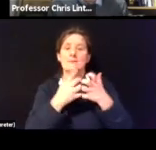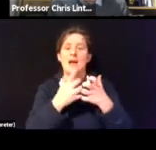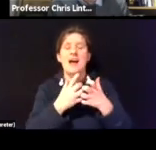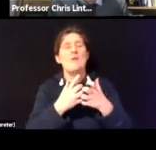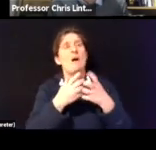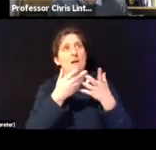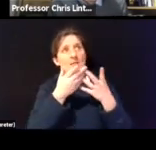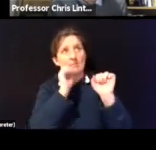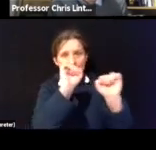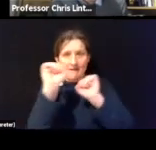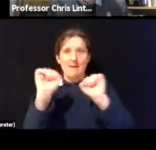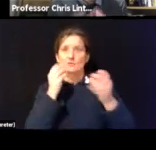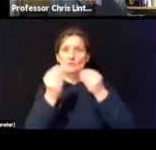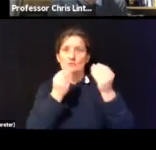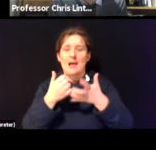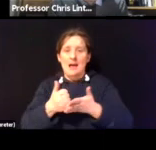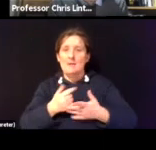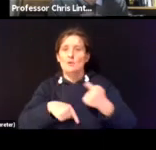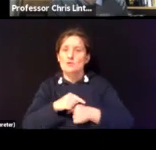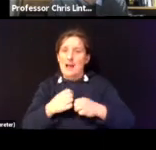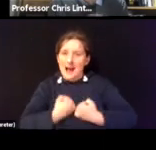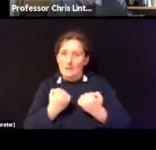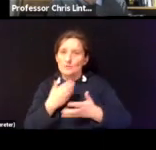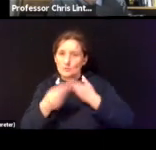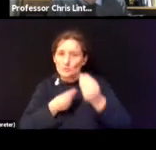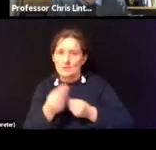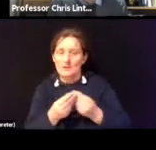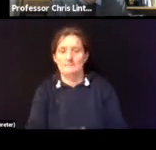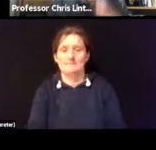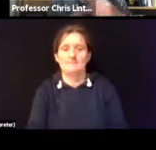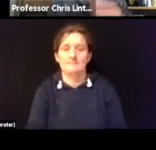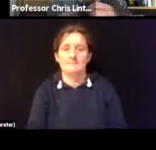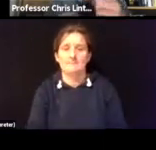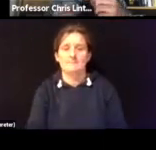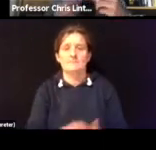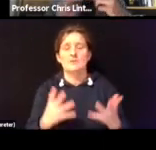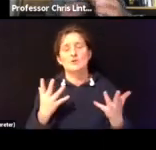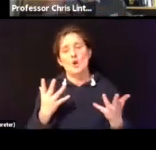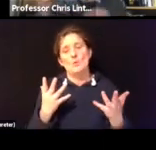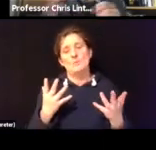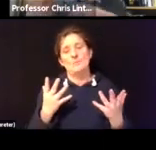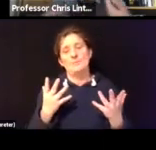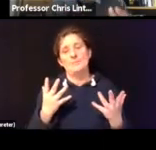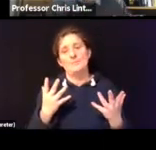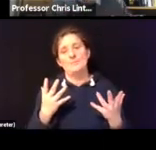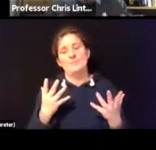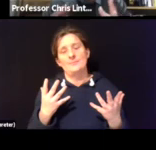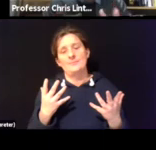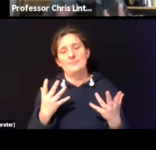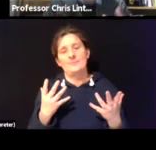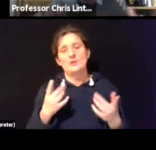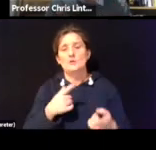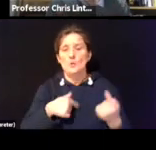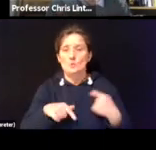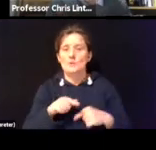And the story of the history of the solar system is already being rewritten by exoplanets. I've mentioned that we've come to terms with the idea